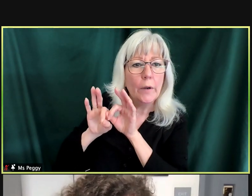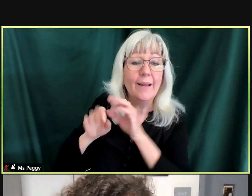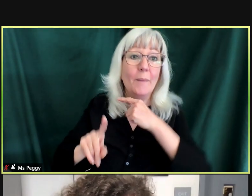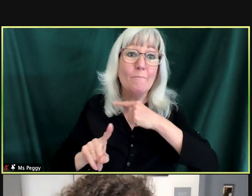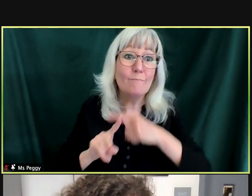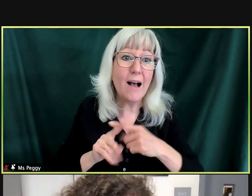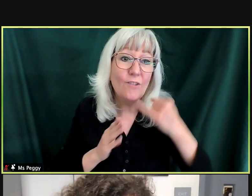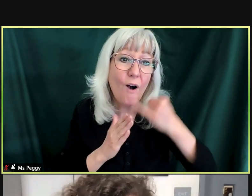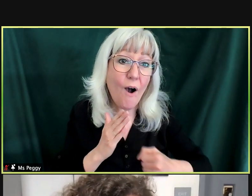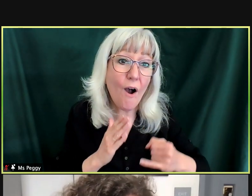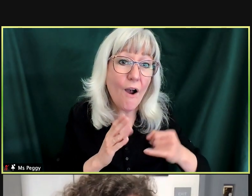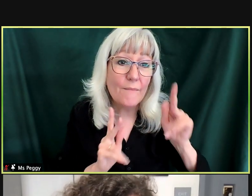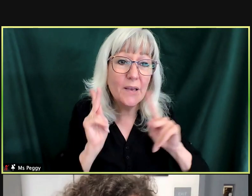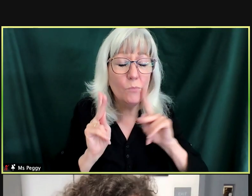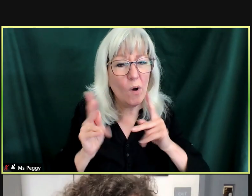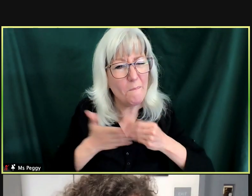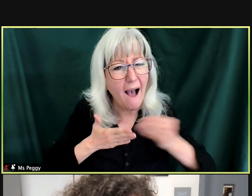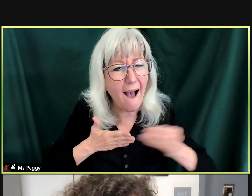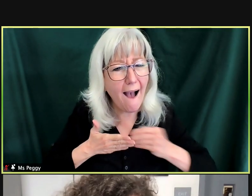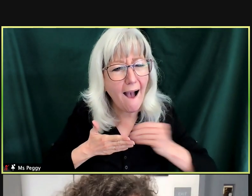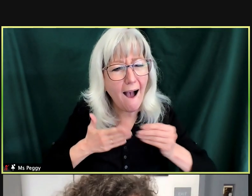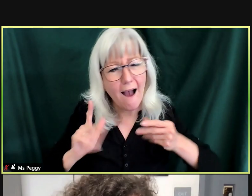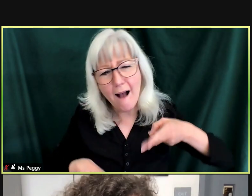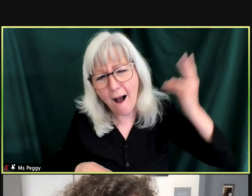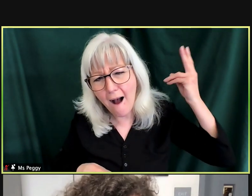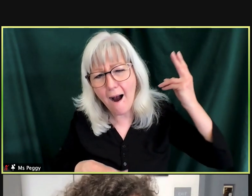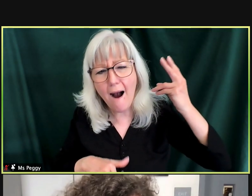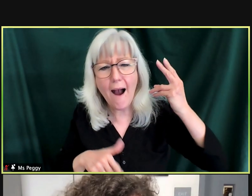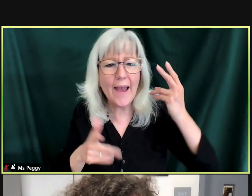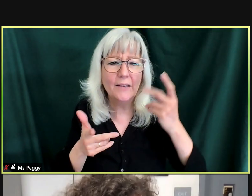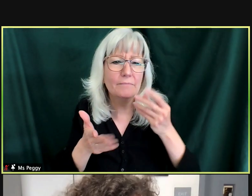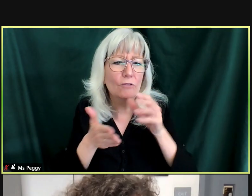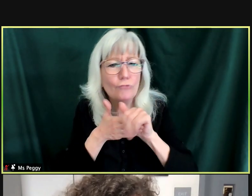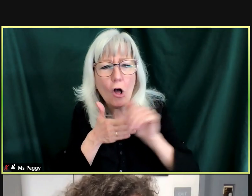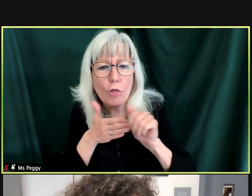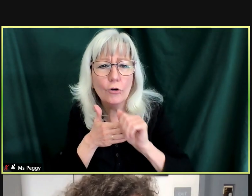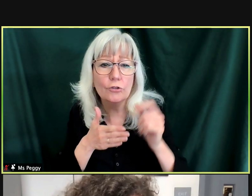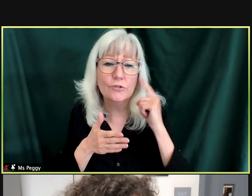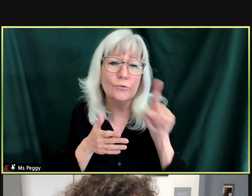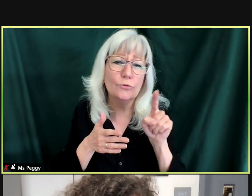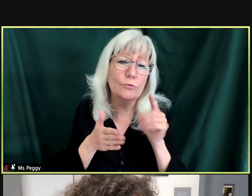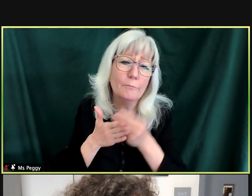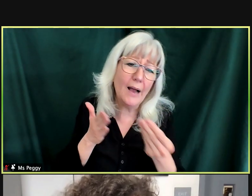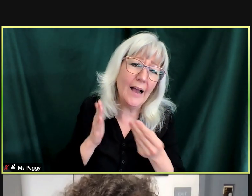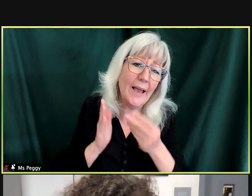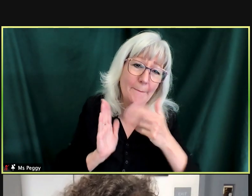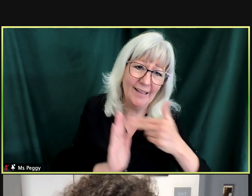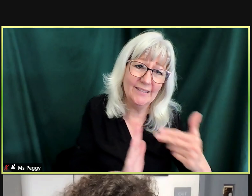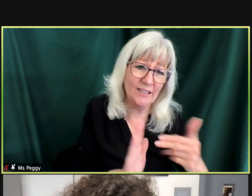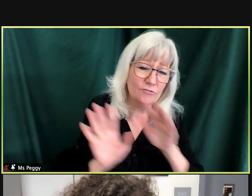started paying huge amounts of money to own paintings, important paintings.